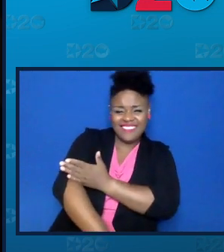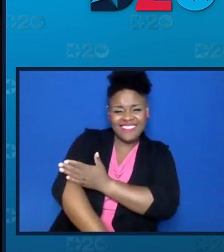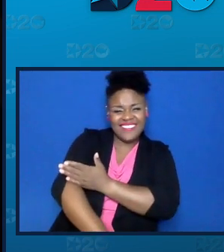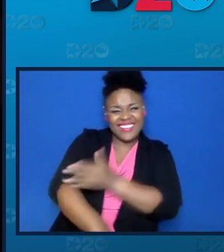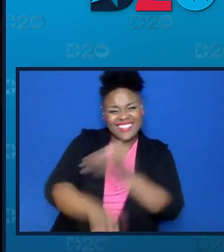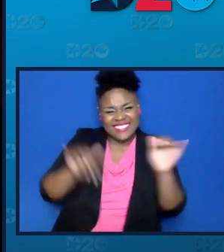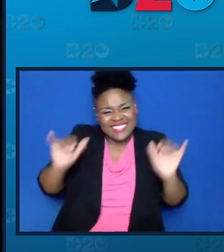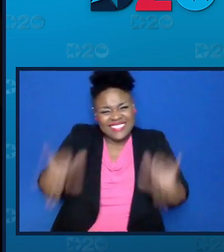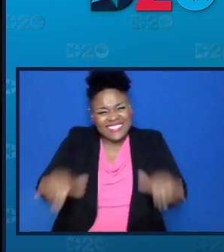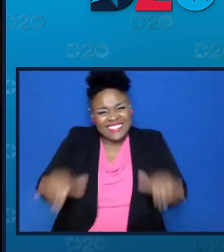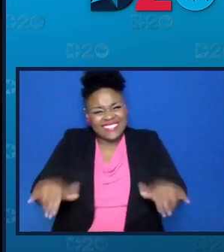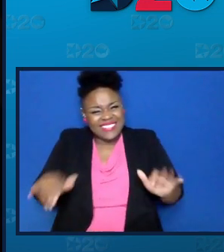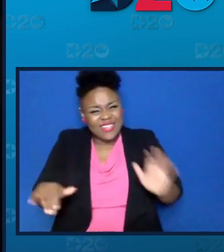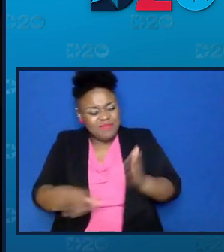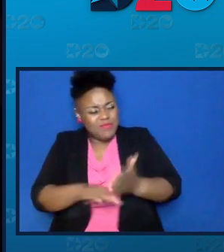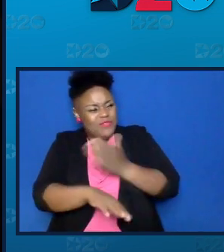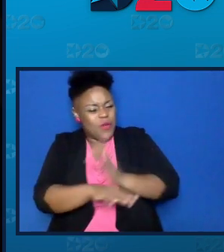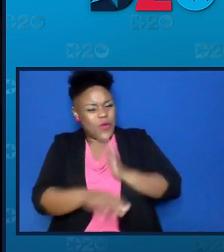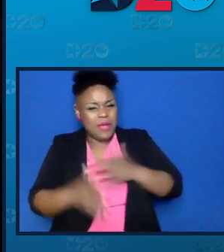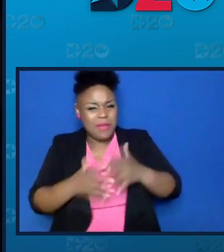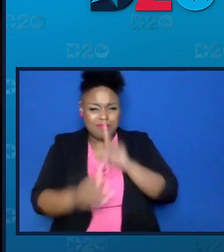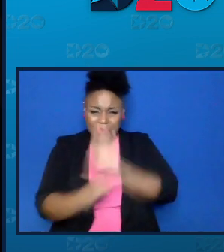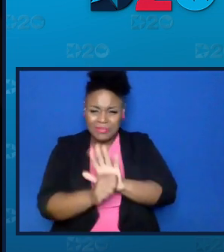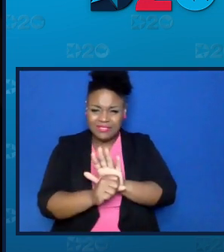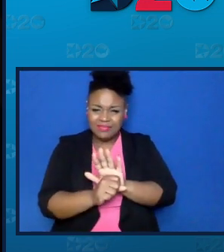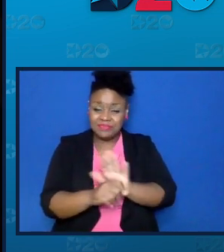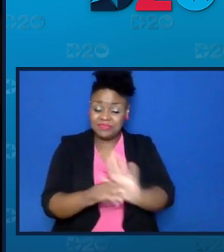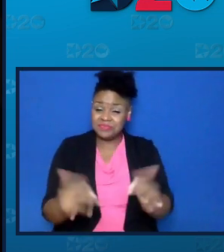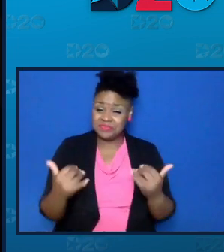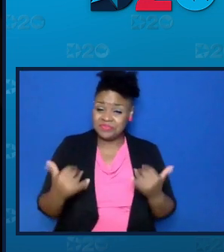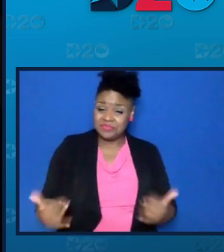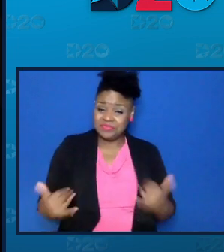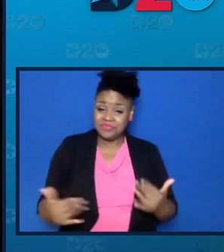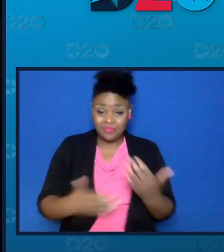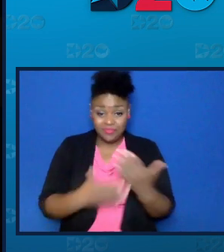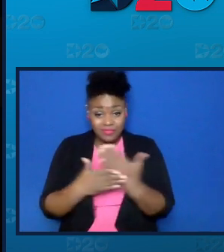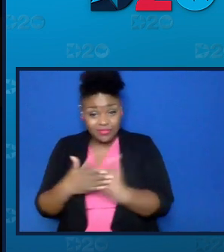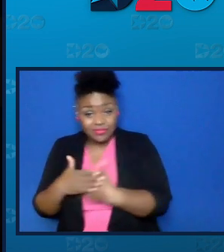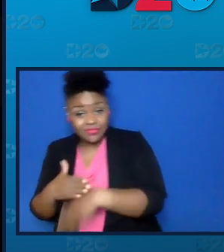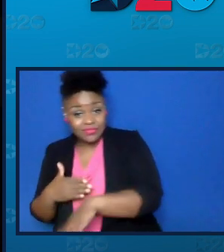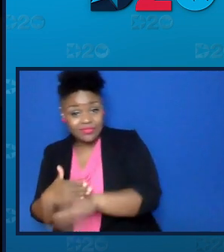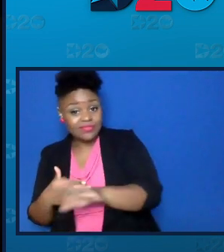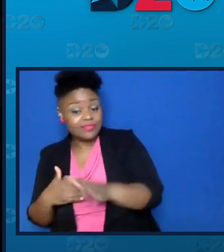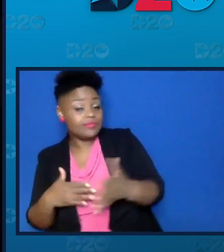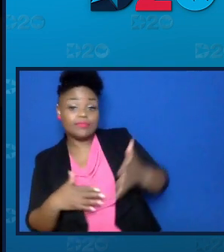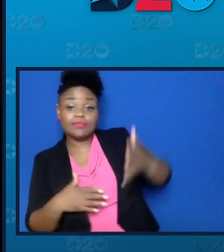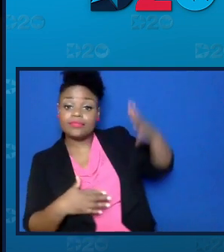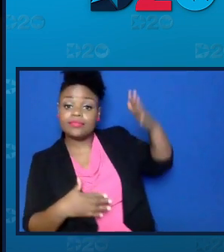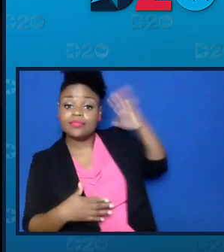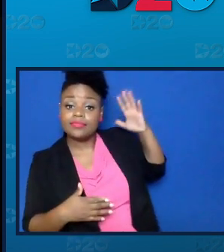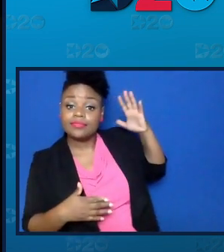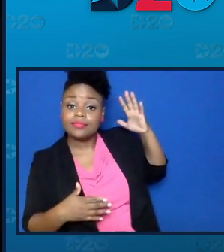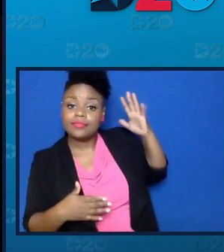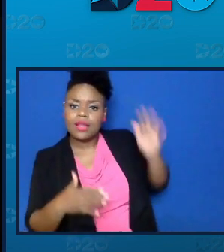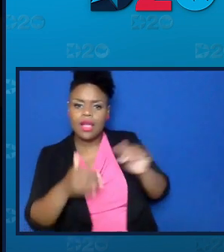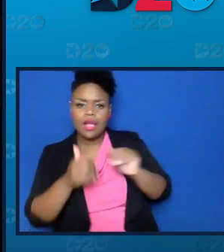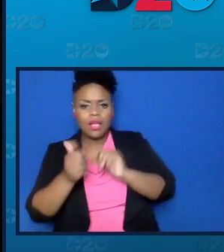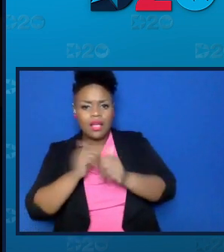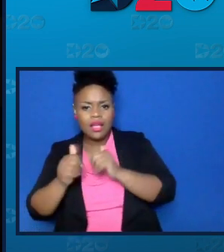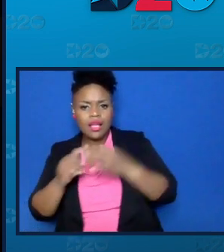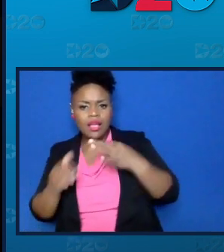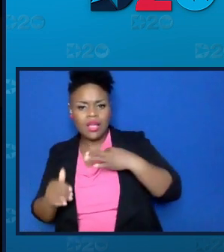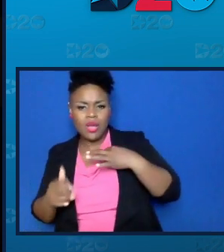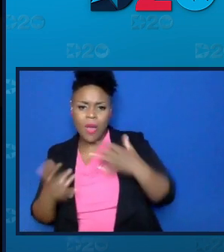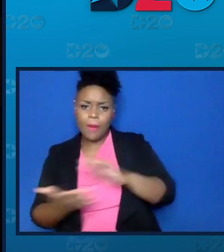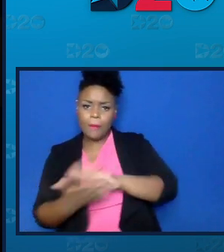I was born, the idea of an out candidate seeking any federal office at all was laughable. Yet earlier this